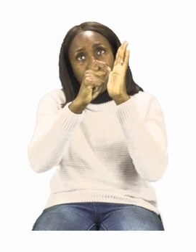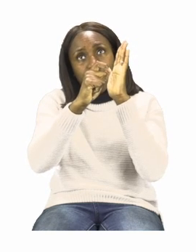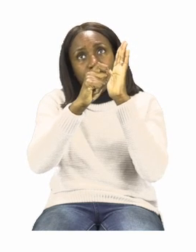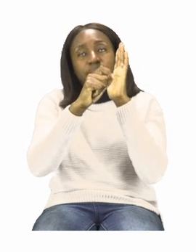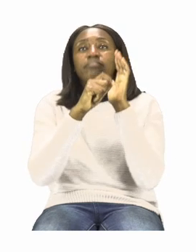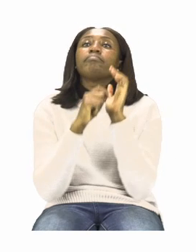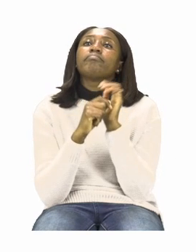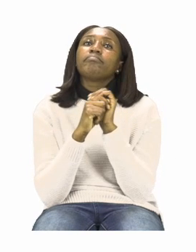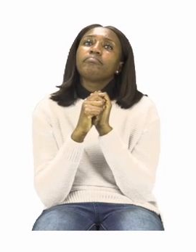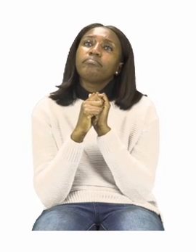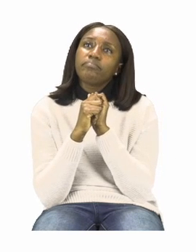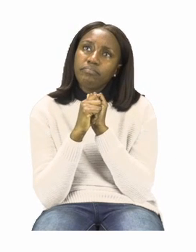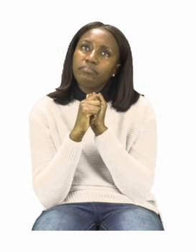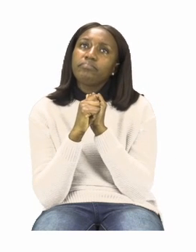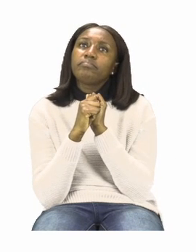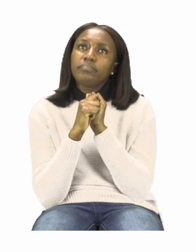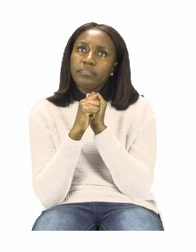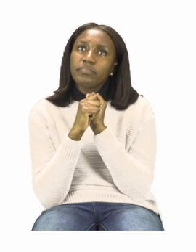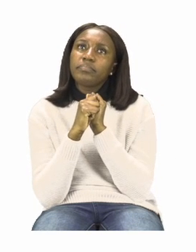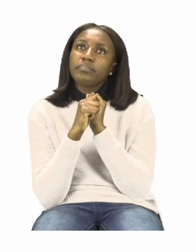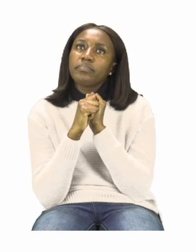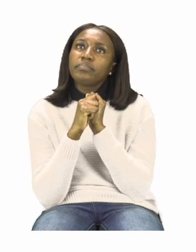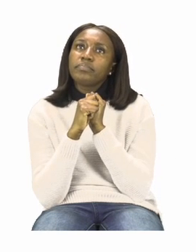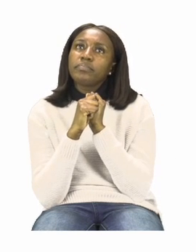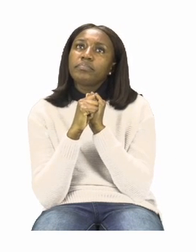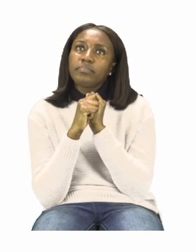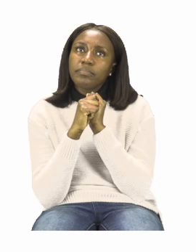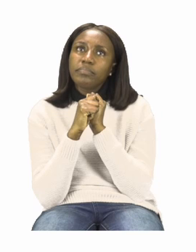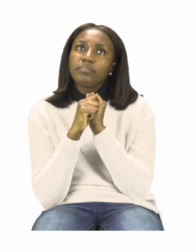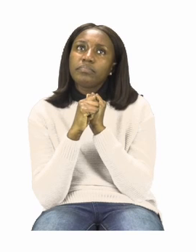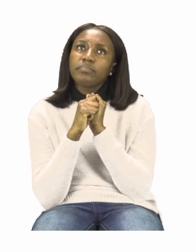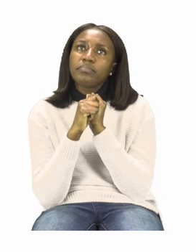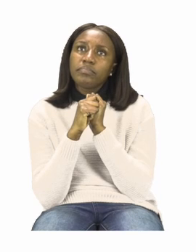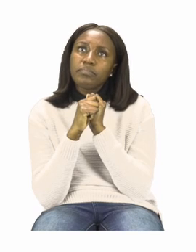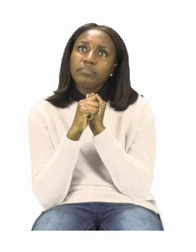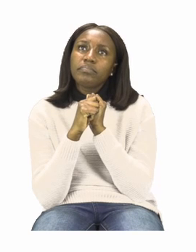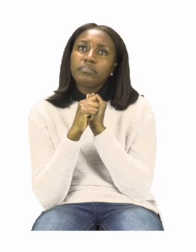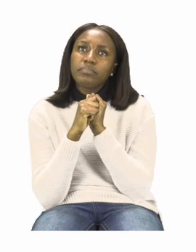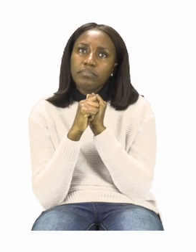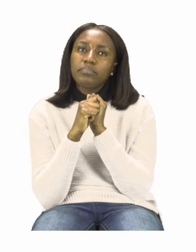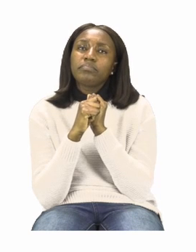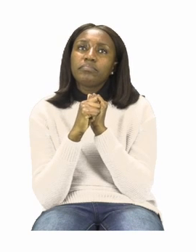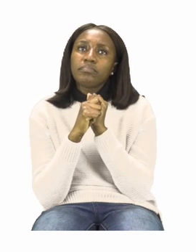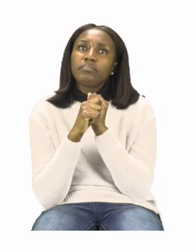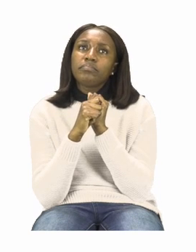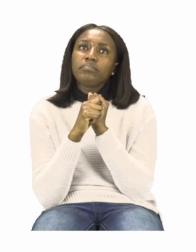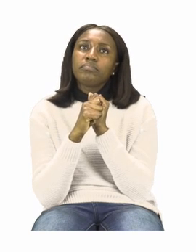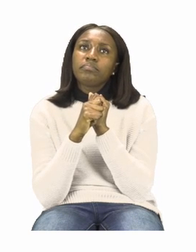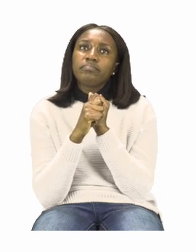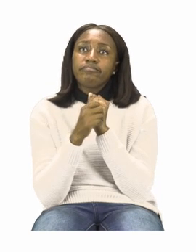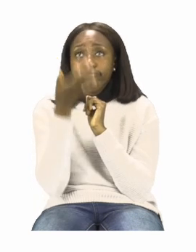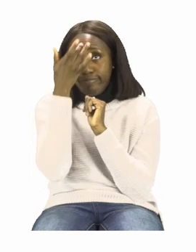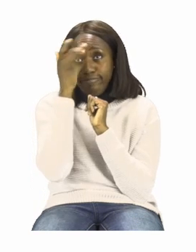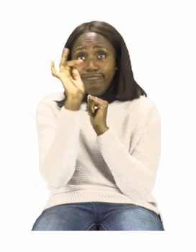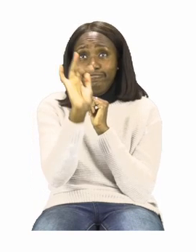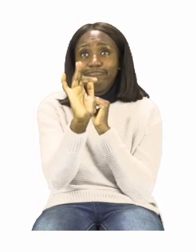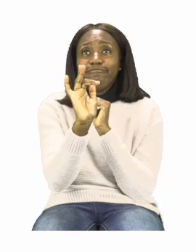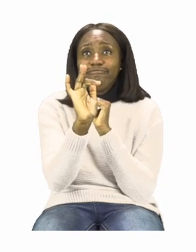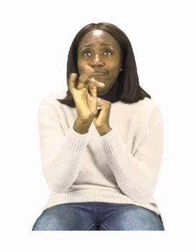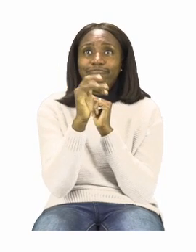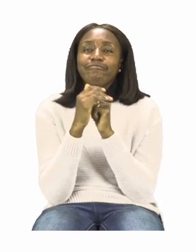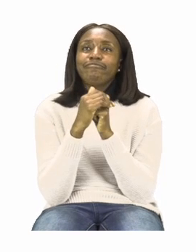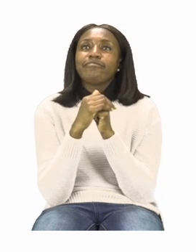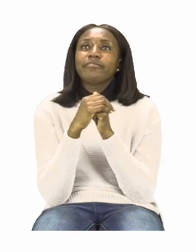If you said a chalkboard, then you are so smart. You are